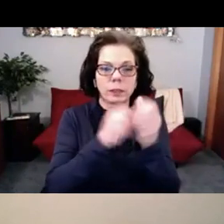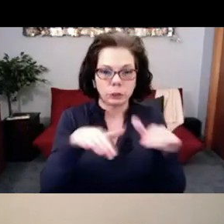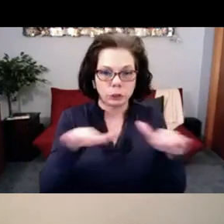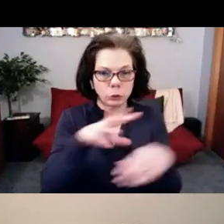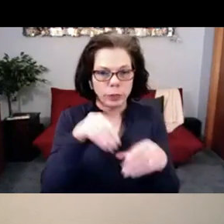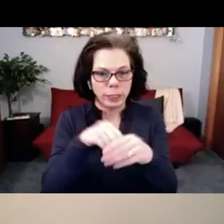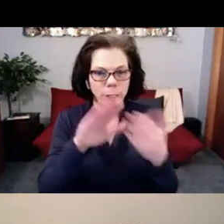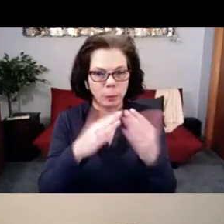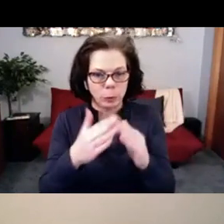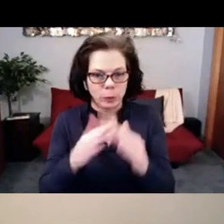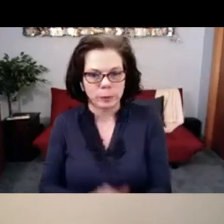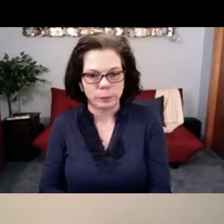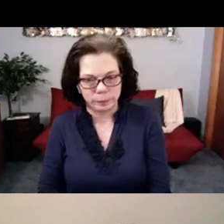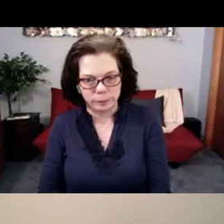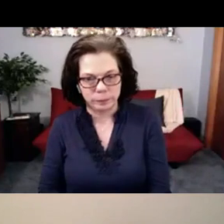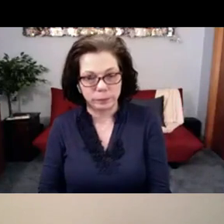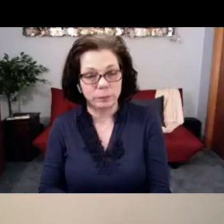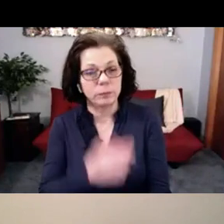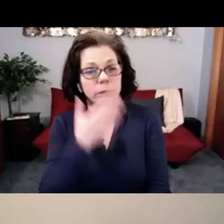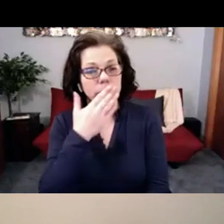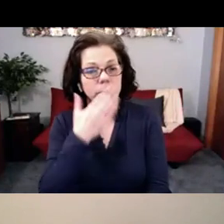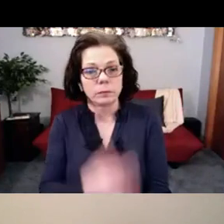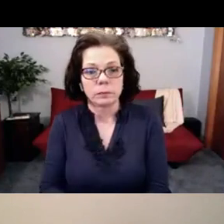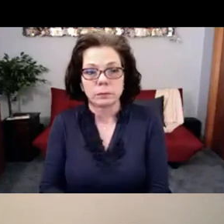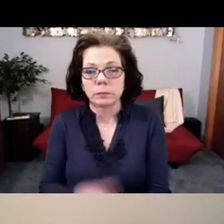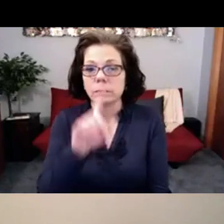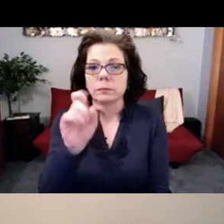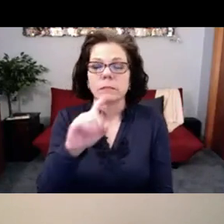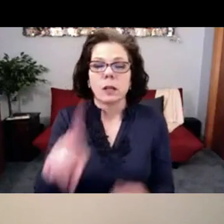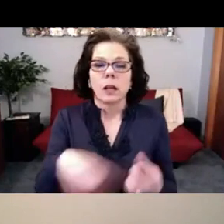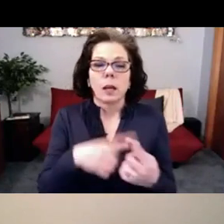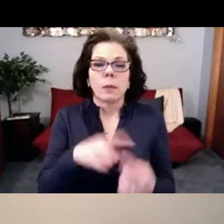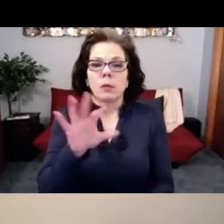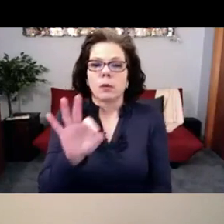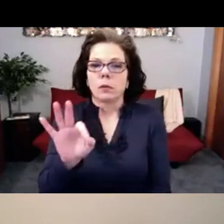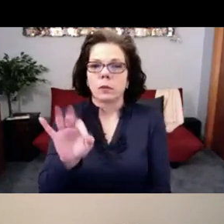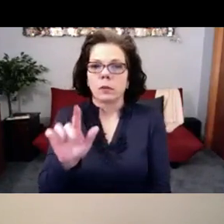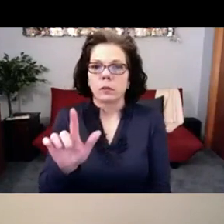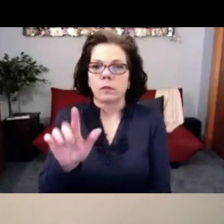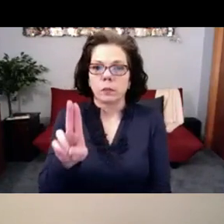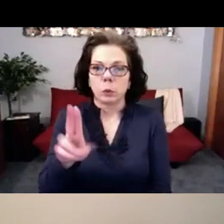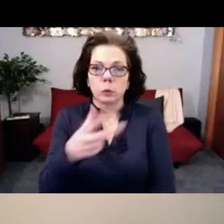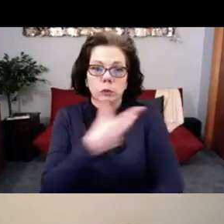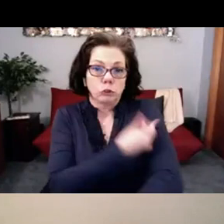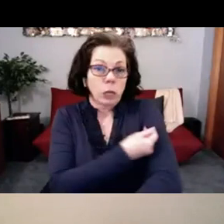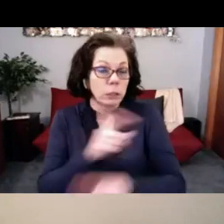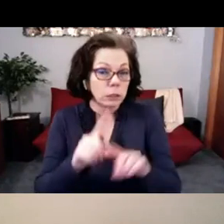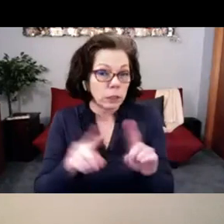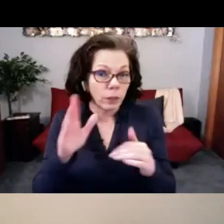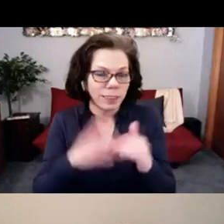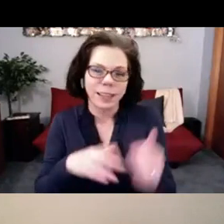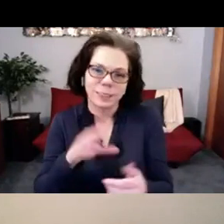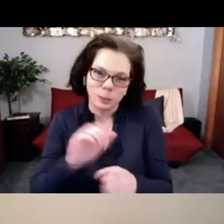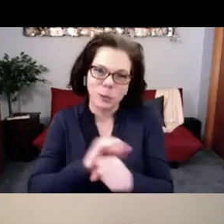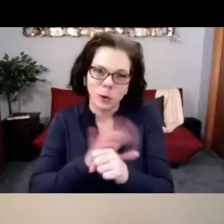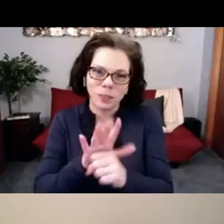Thank you. We have a question about the flu shot, obviously different than the COVID vaccine, but